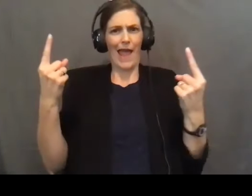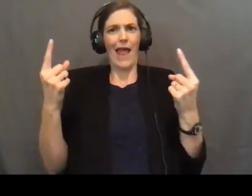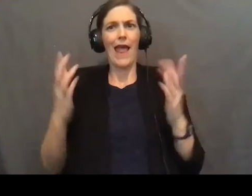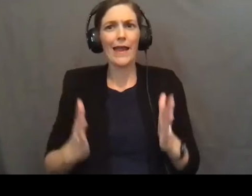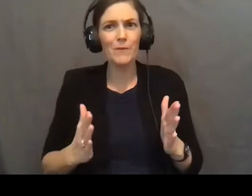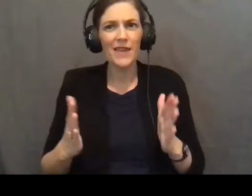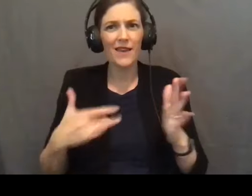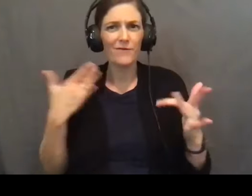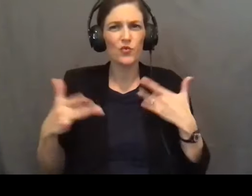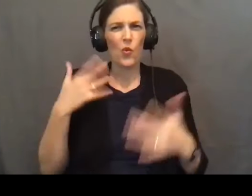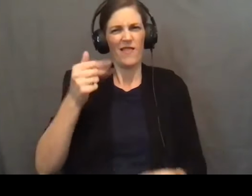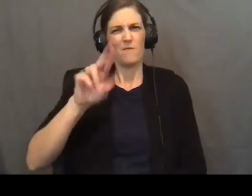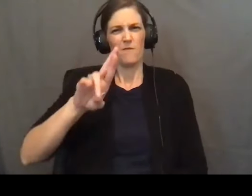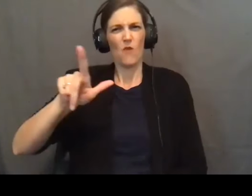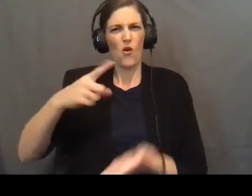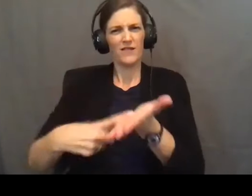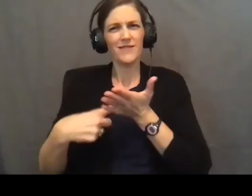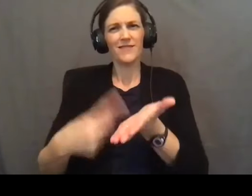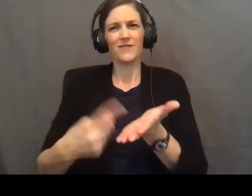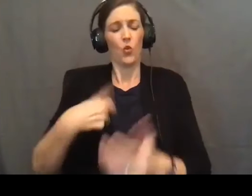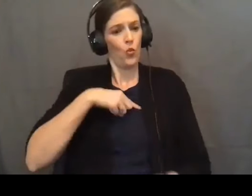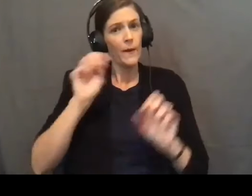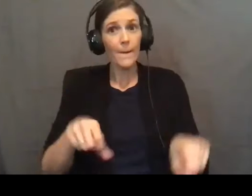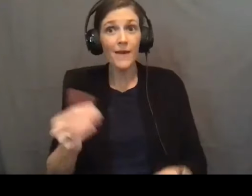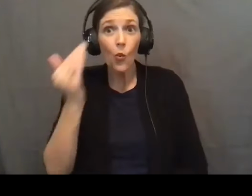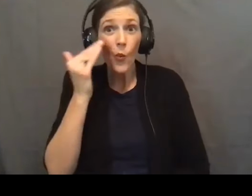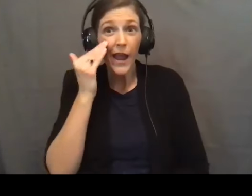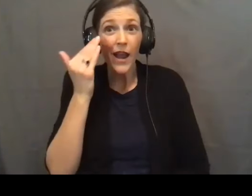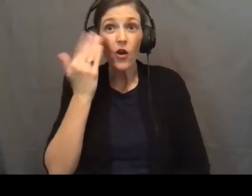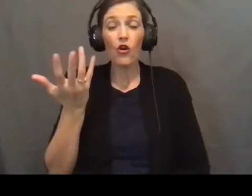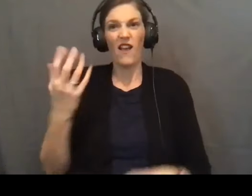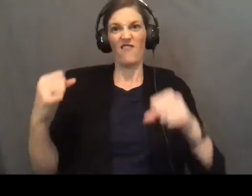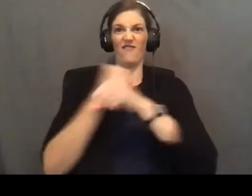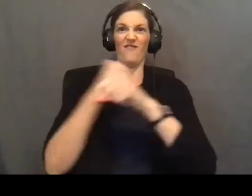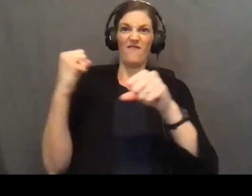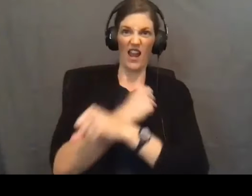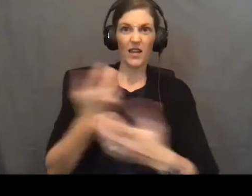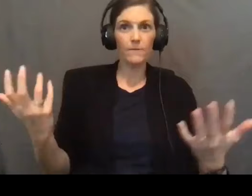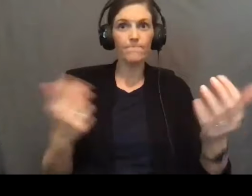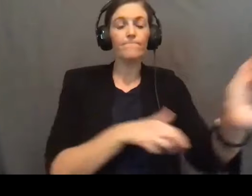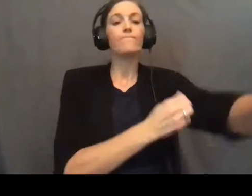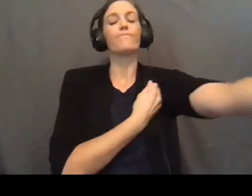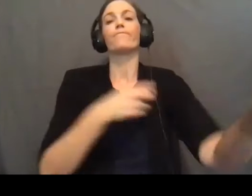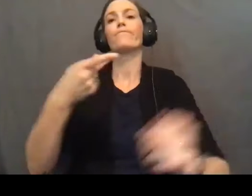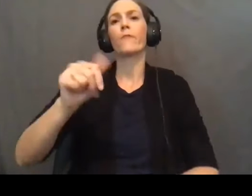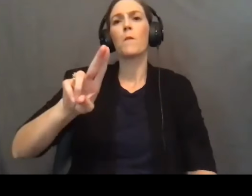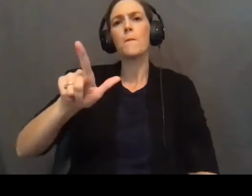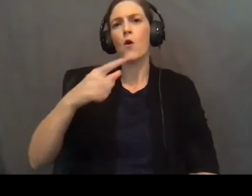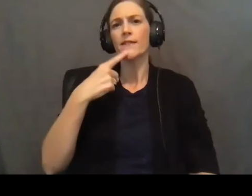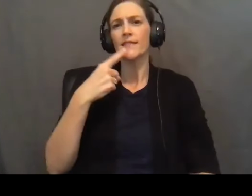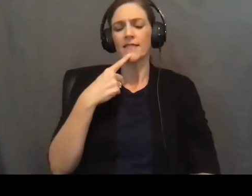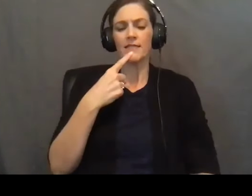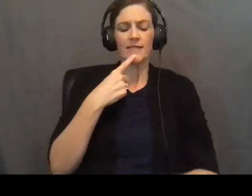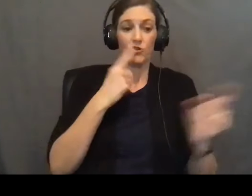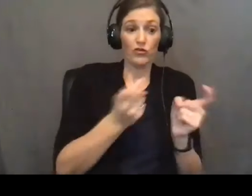Paul's going to talk about in this passage so that we can be aware of it and actually fight against it? Paul says this after he says rejoice.